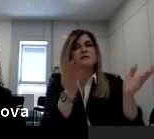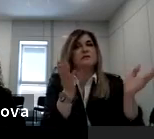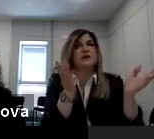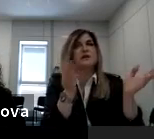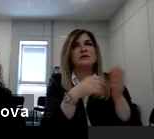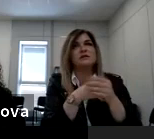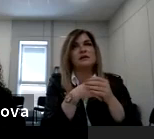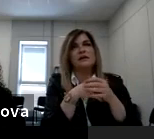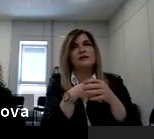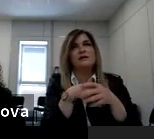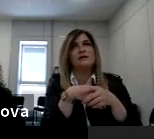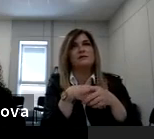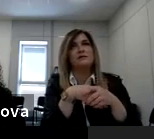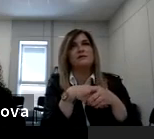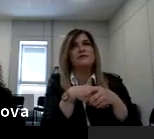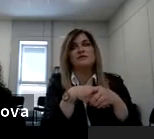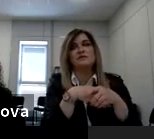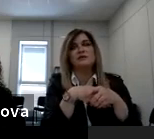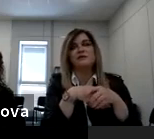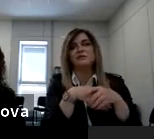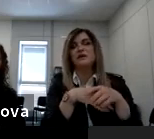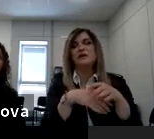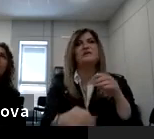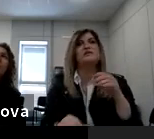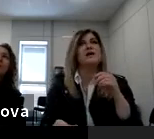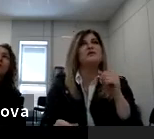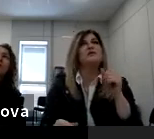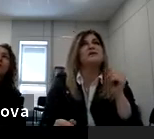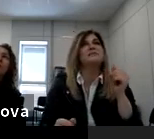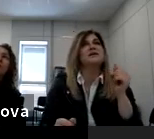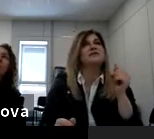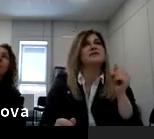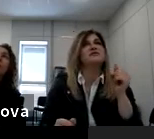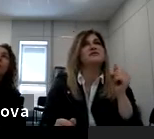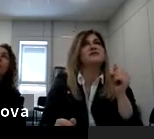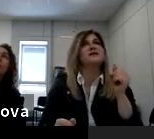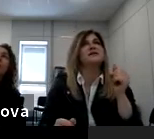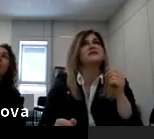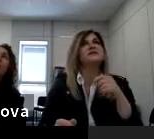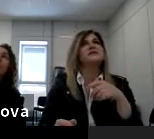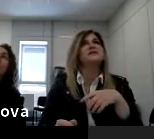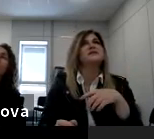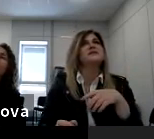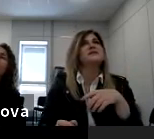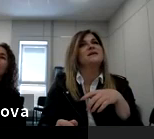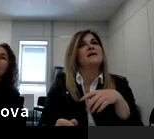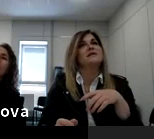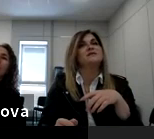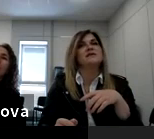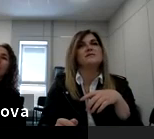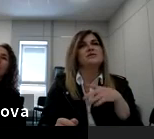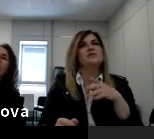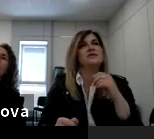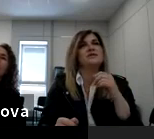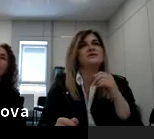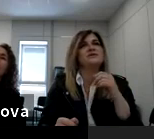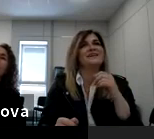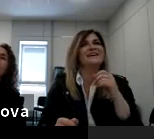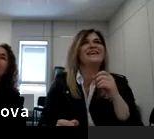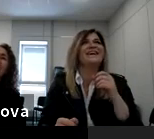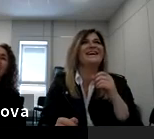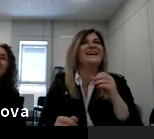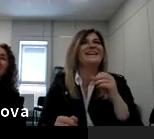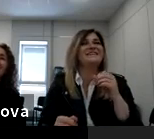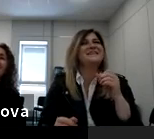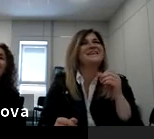replaced without any, professional help from our manufacturer's side. Some new questions.